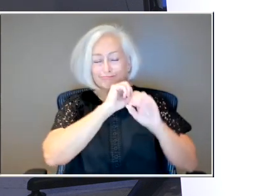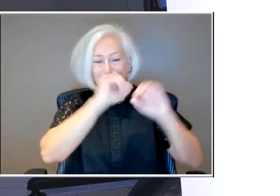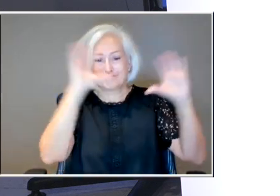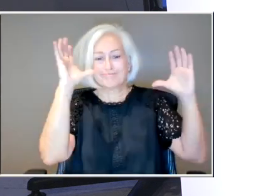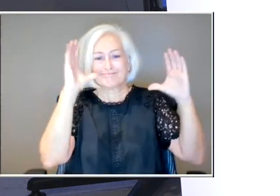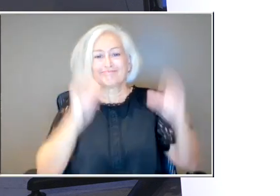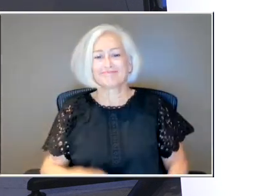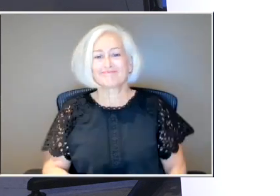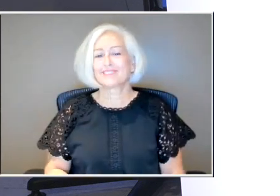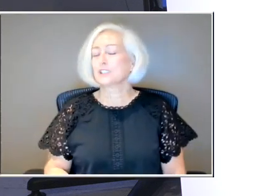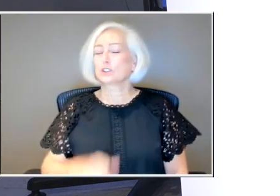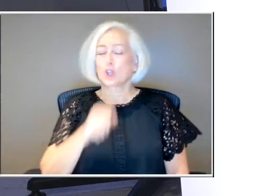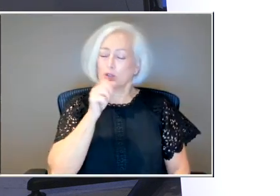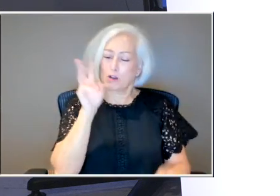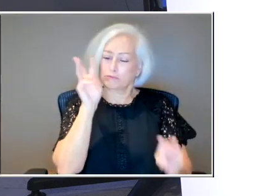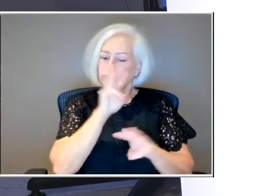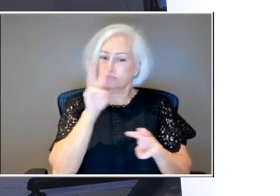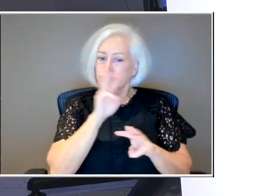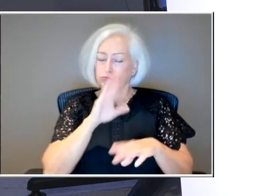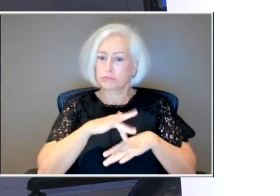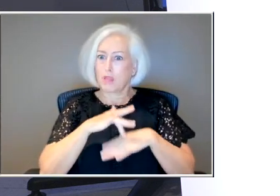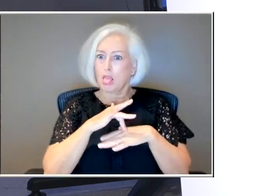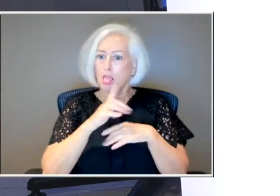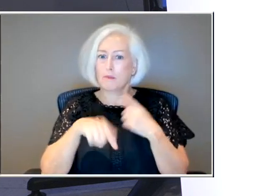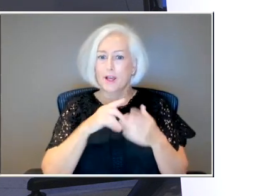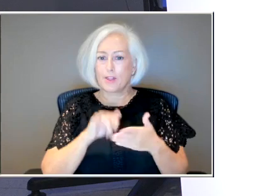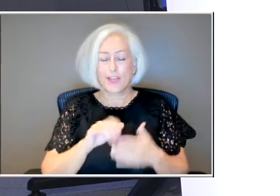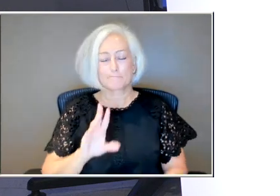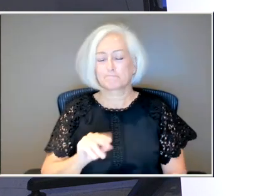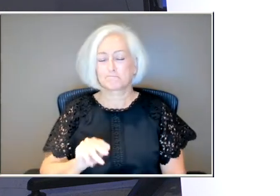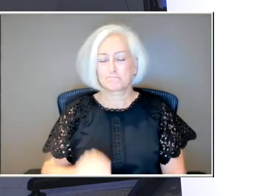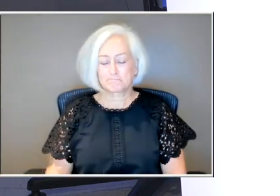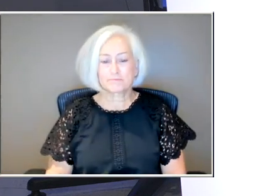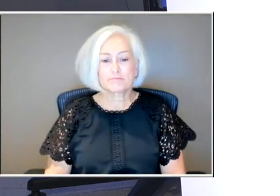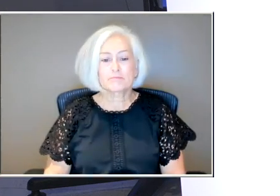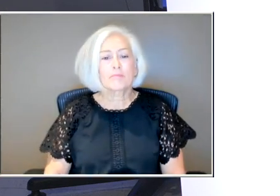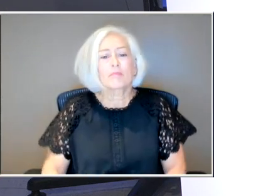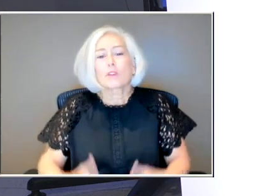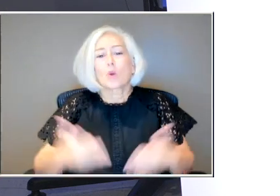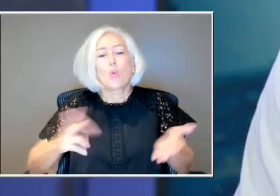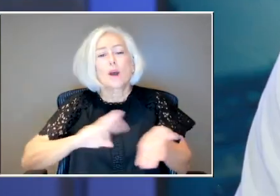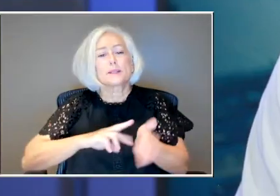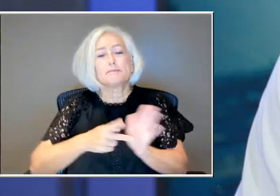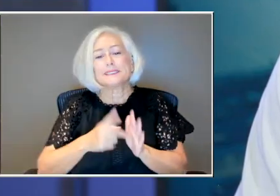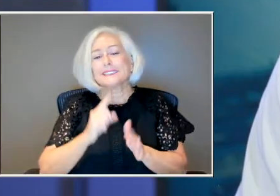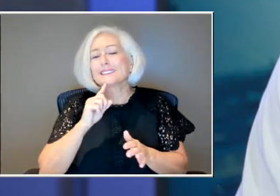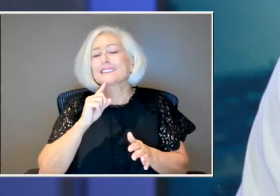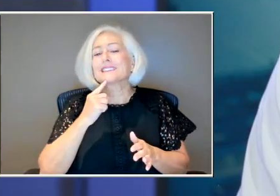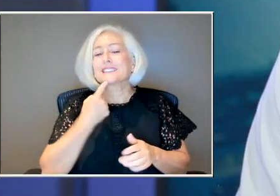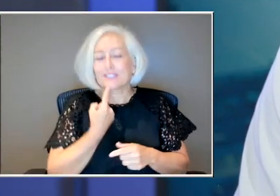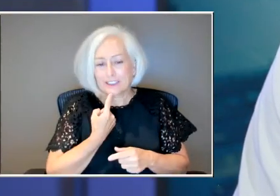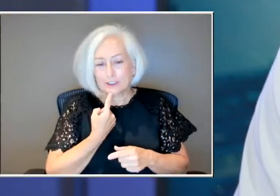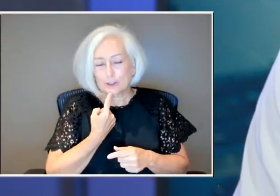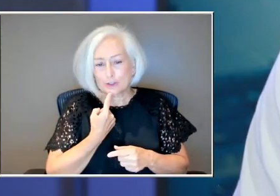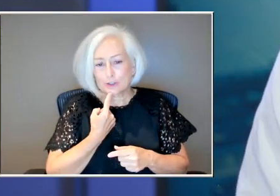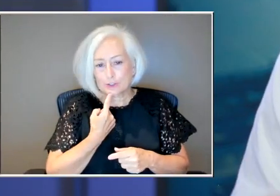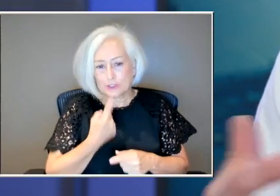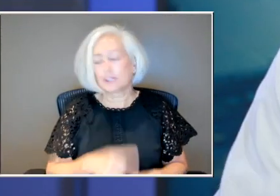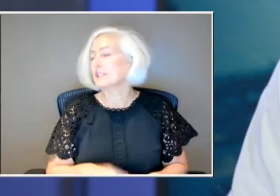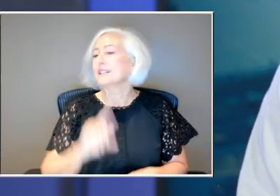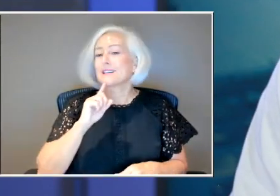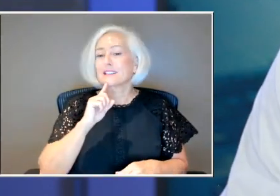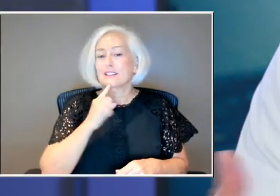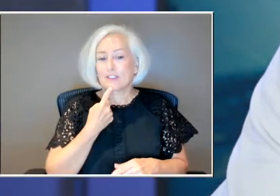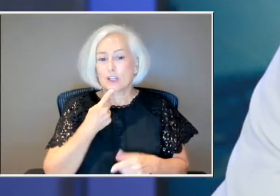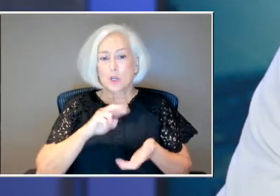too much about that. But what determines severe endometriosis? So severe endometriosis is generally considered endometriosis that